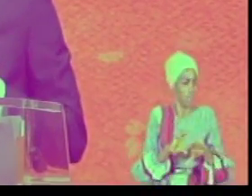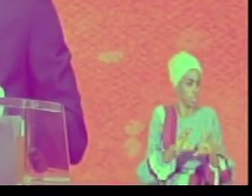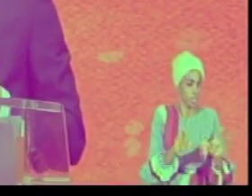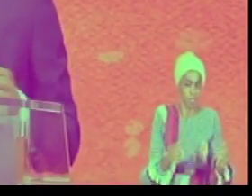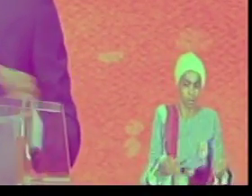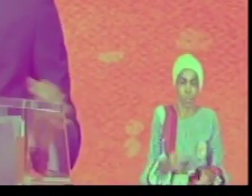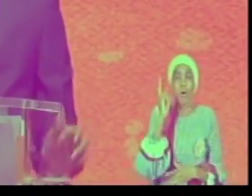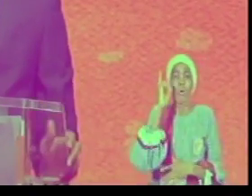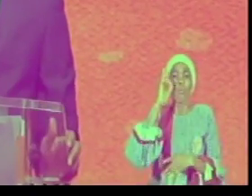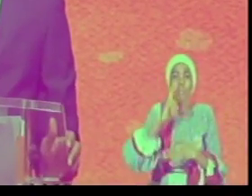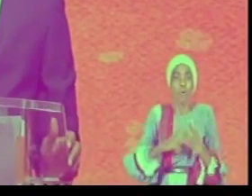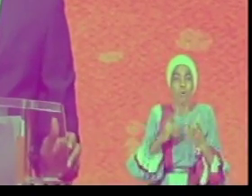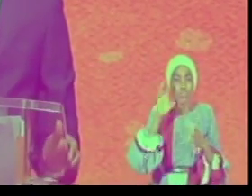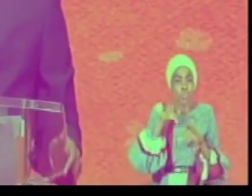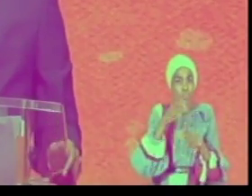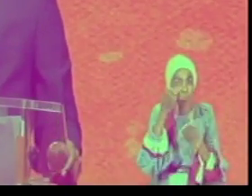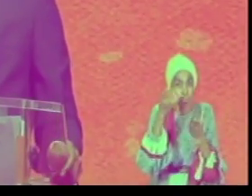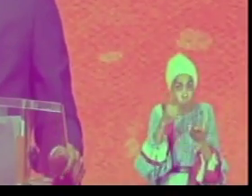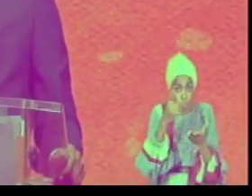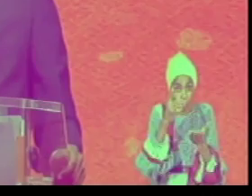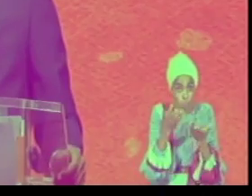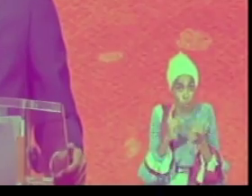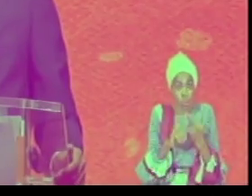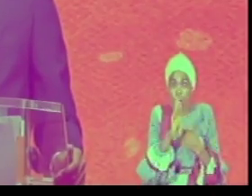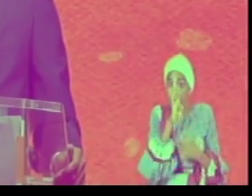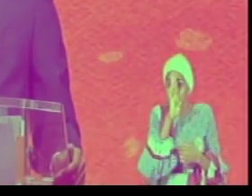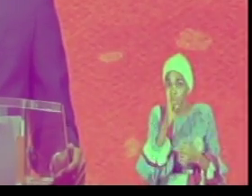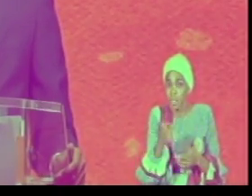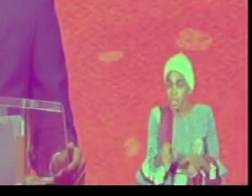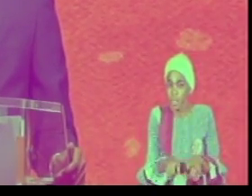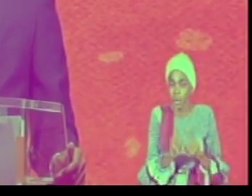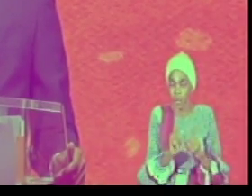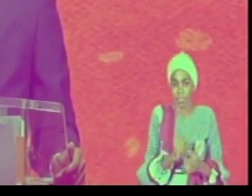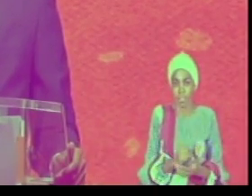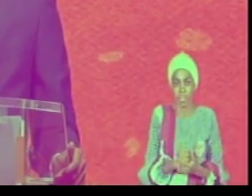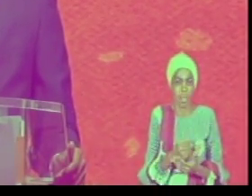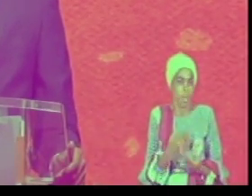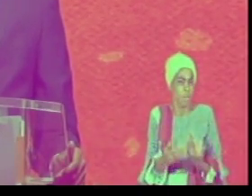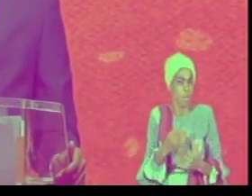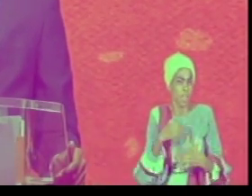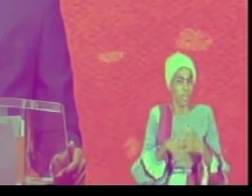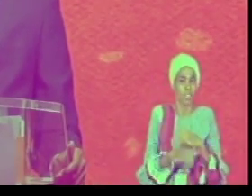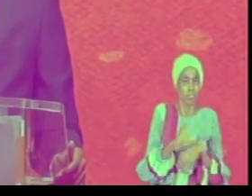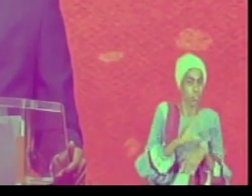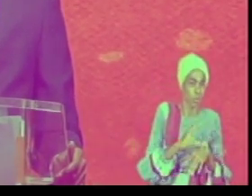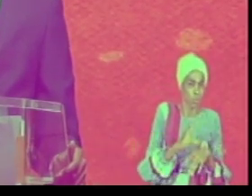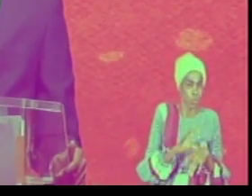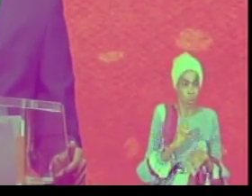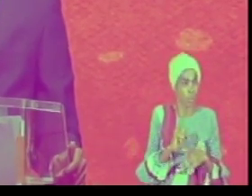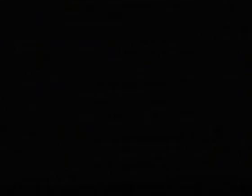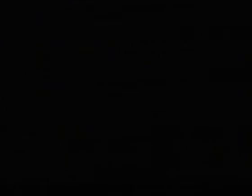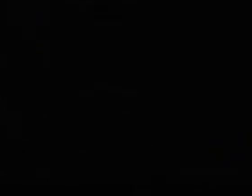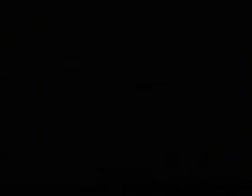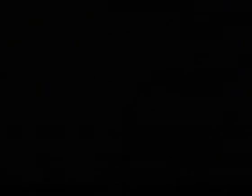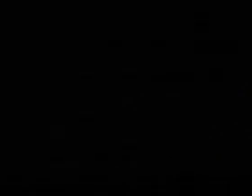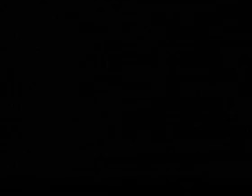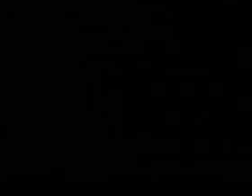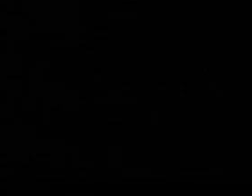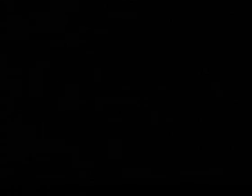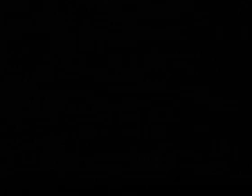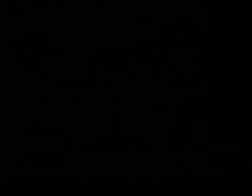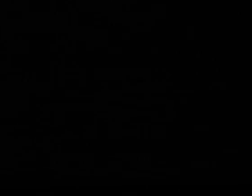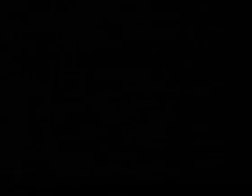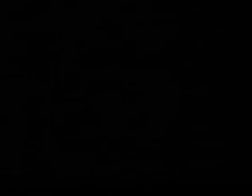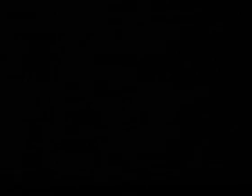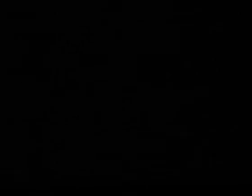like? And who around you or who in the society or in the church has gone there or achieved that? Then you use